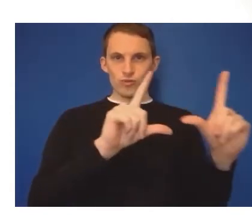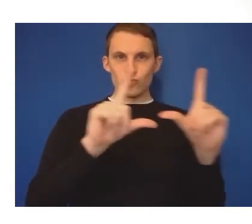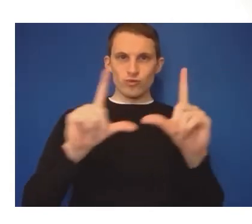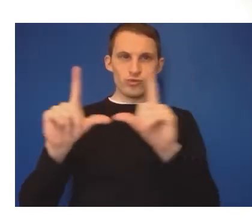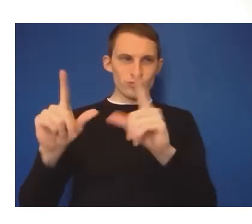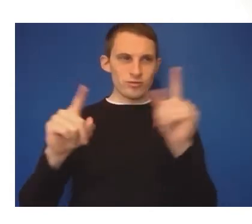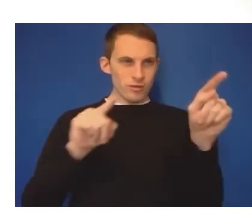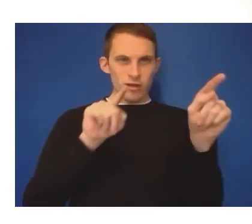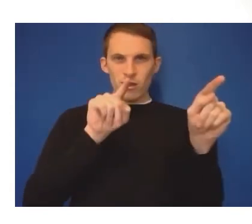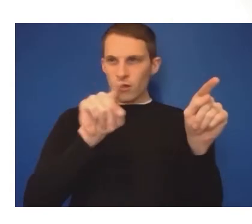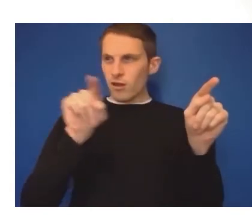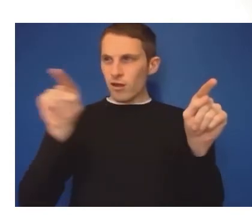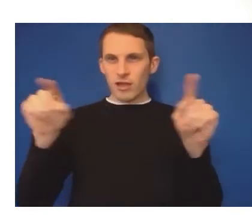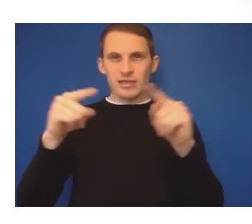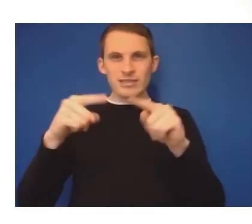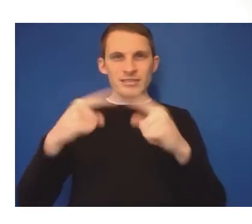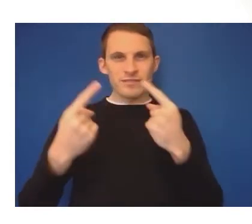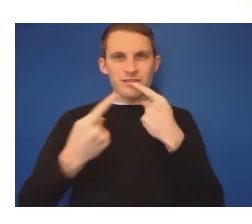information.